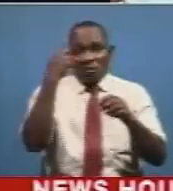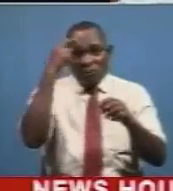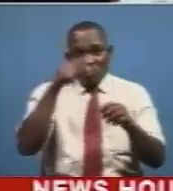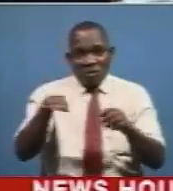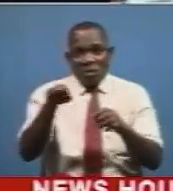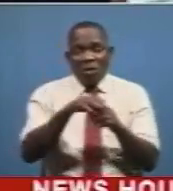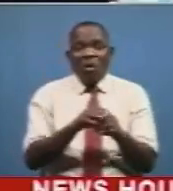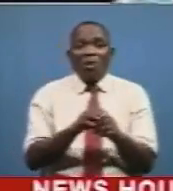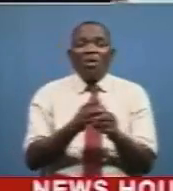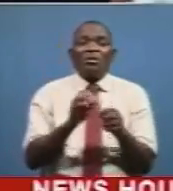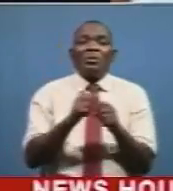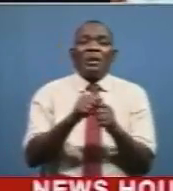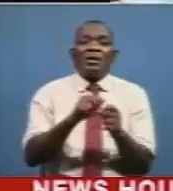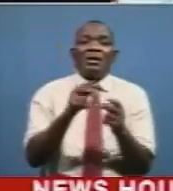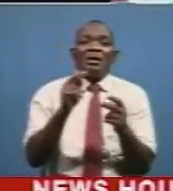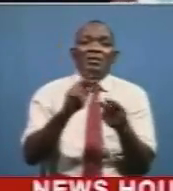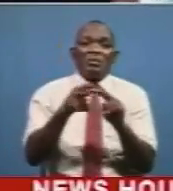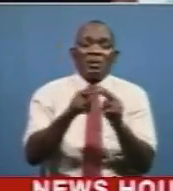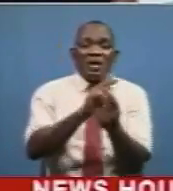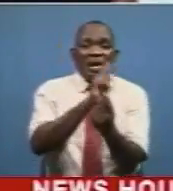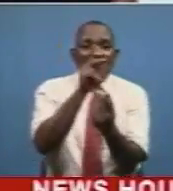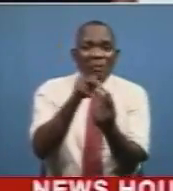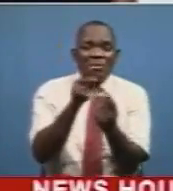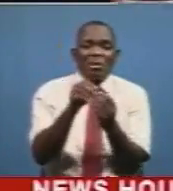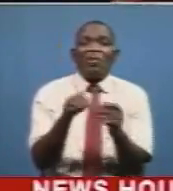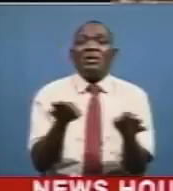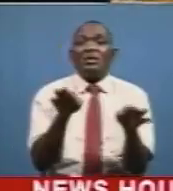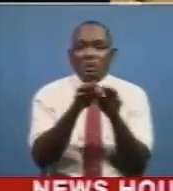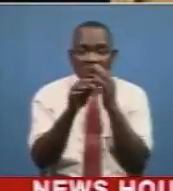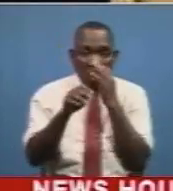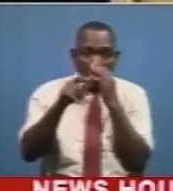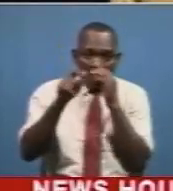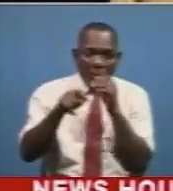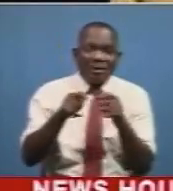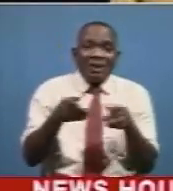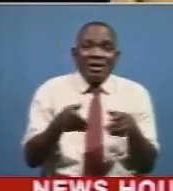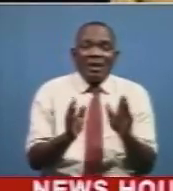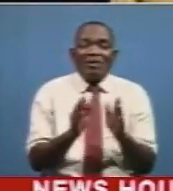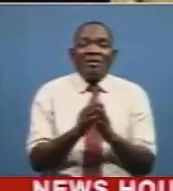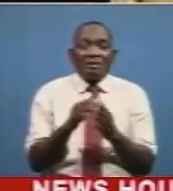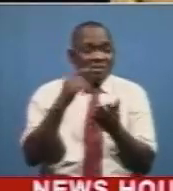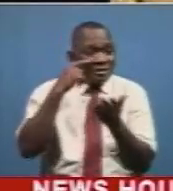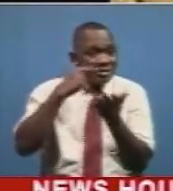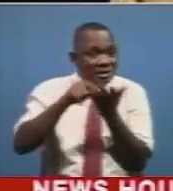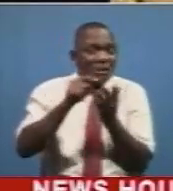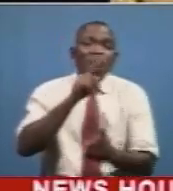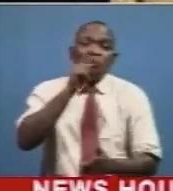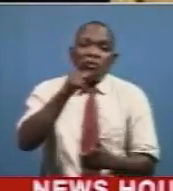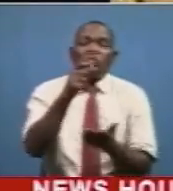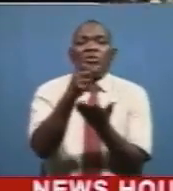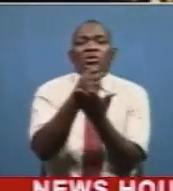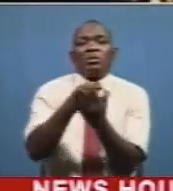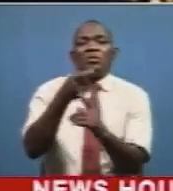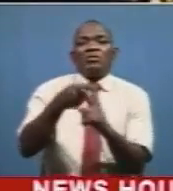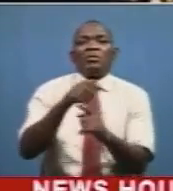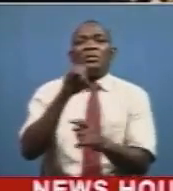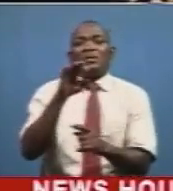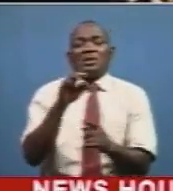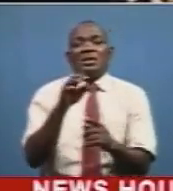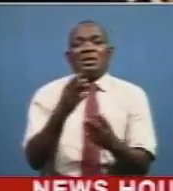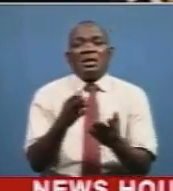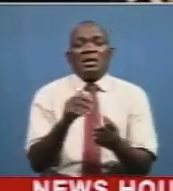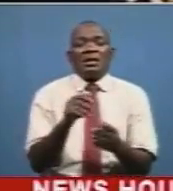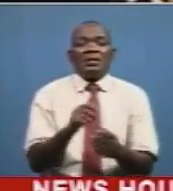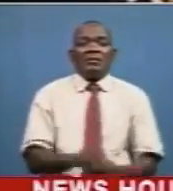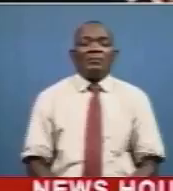to authenticate which of the figures is accurate, they must be allowed to inspect the original documents in the possession